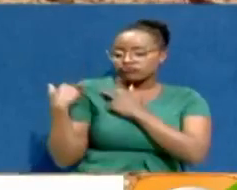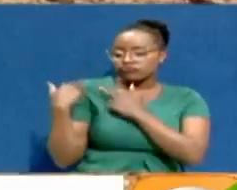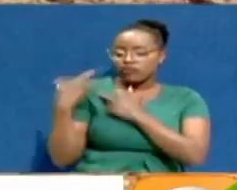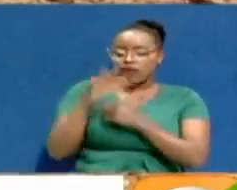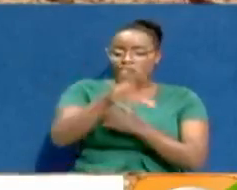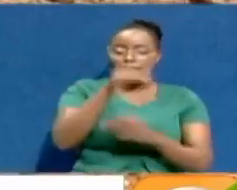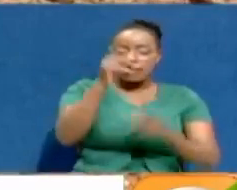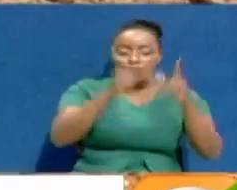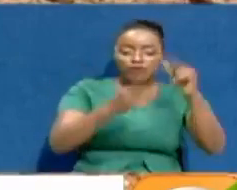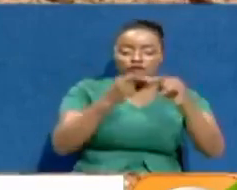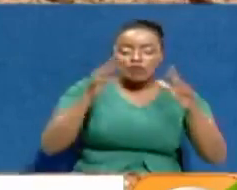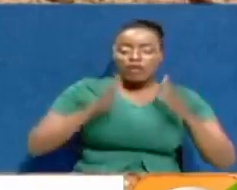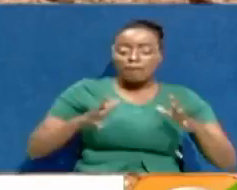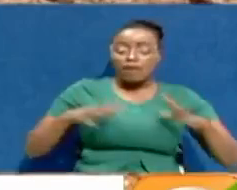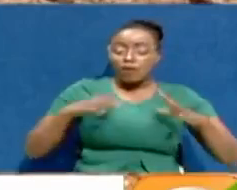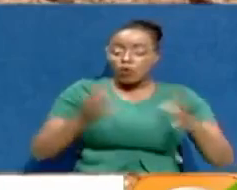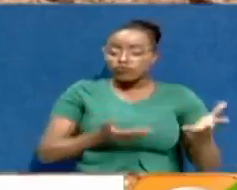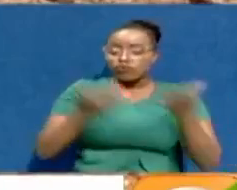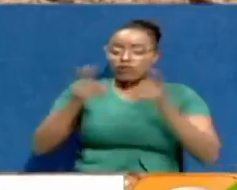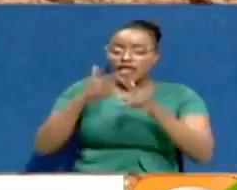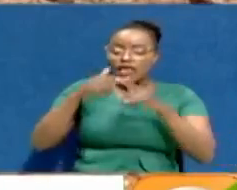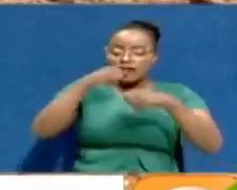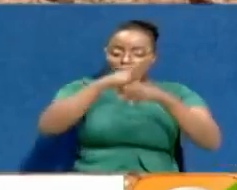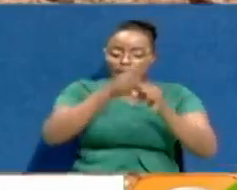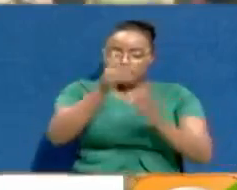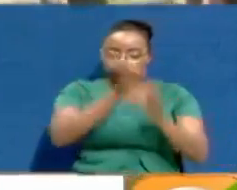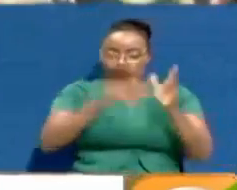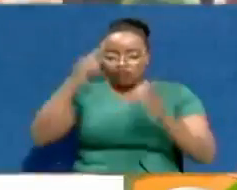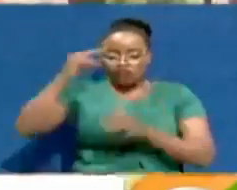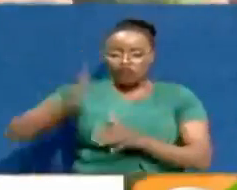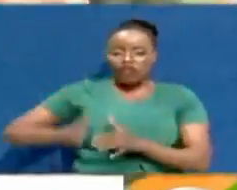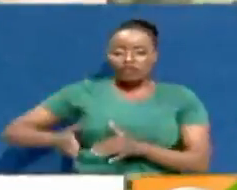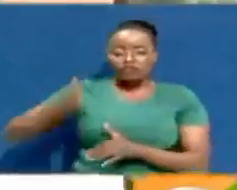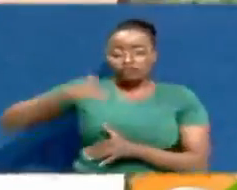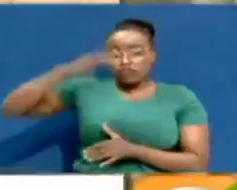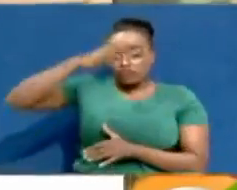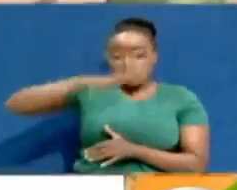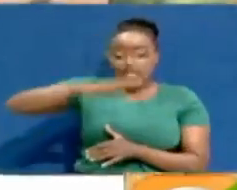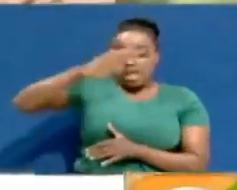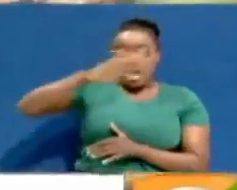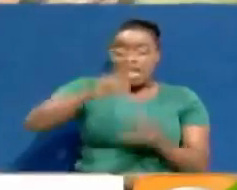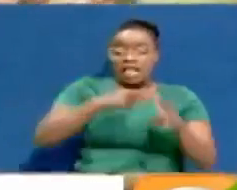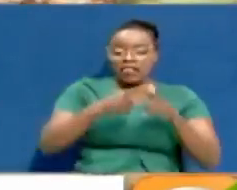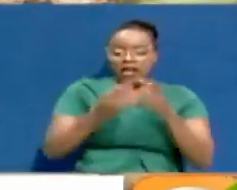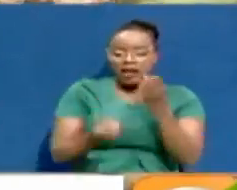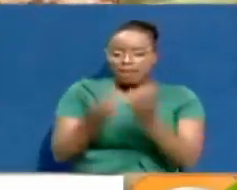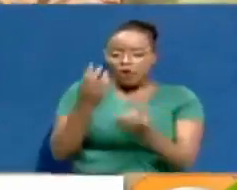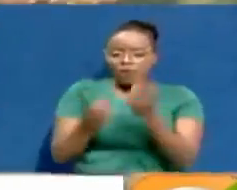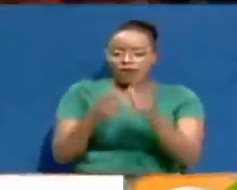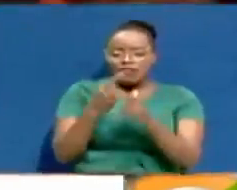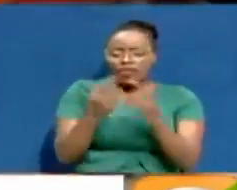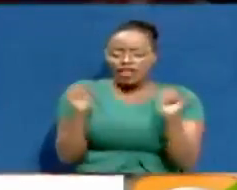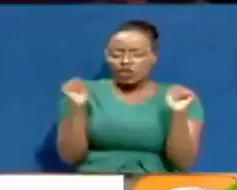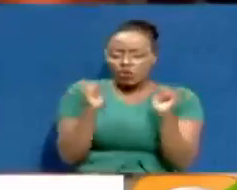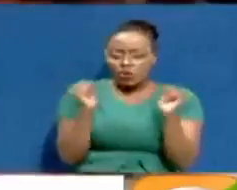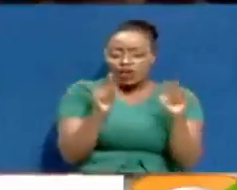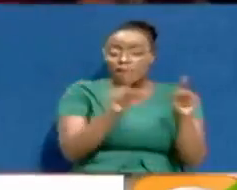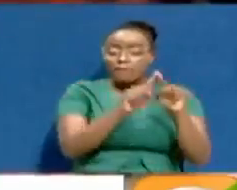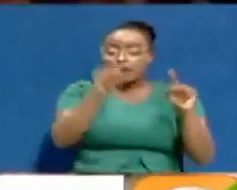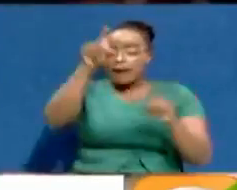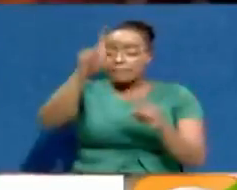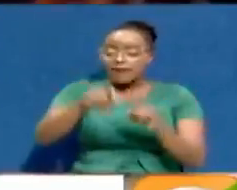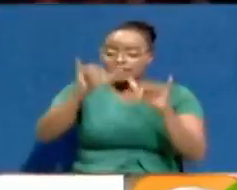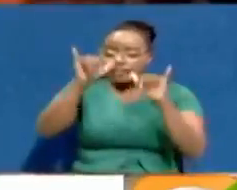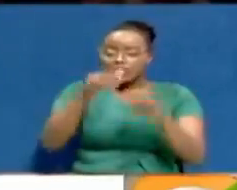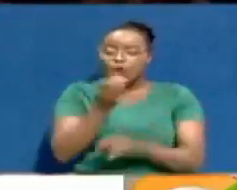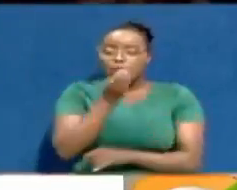picking up the milk from the suppliers and preparing it for the calves. It is then boiled and cooled, but it has to